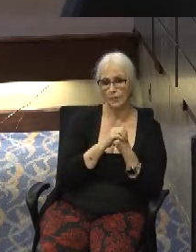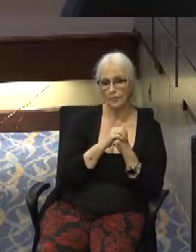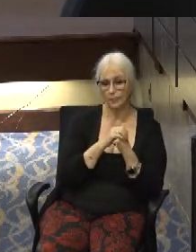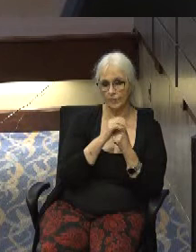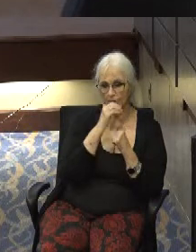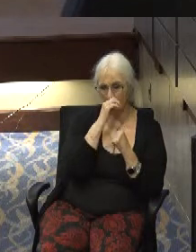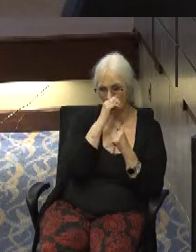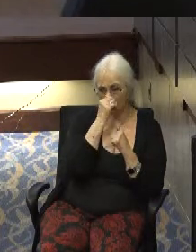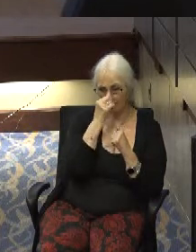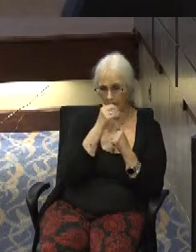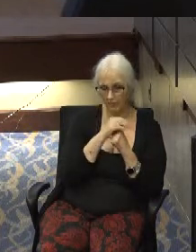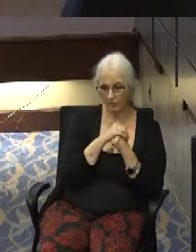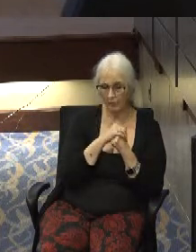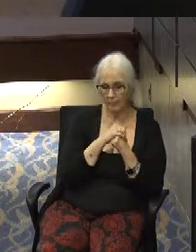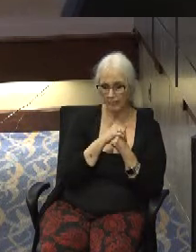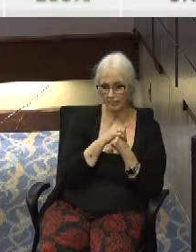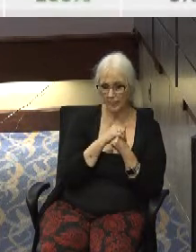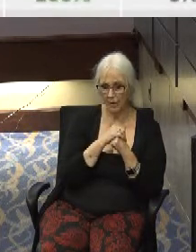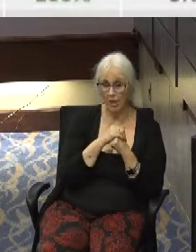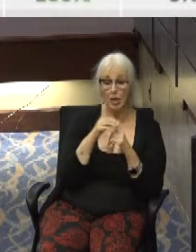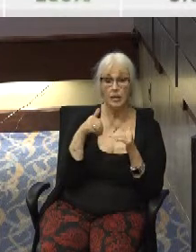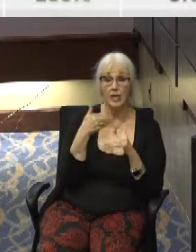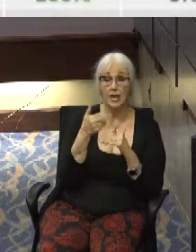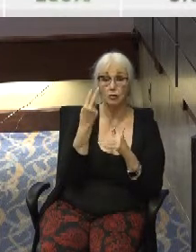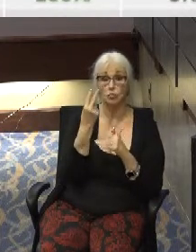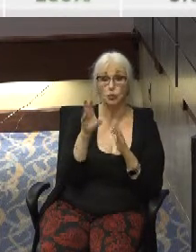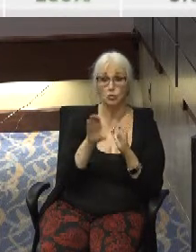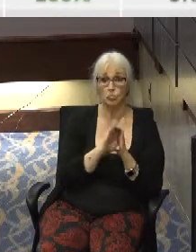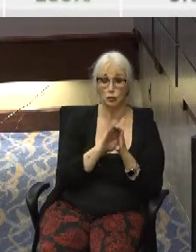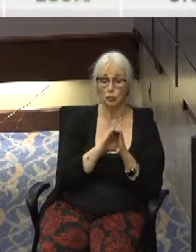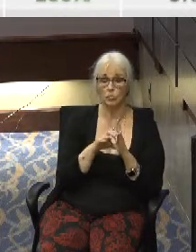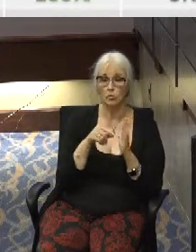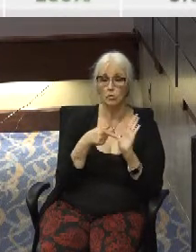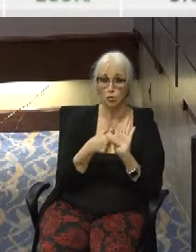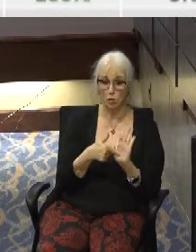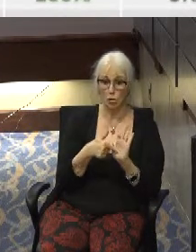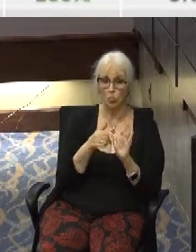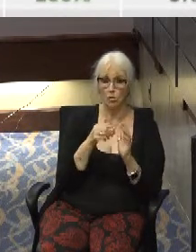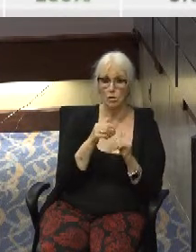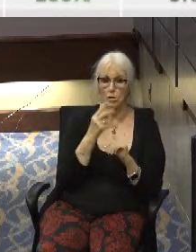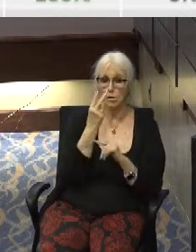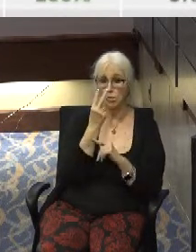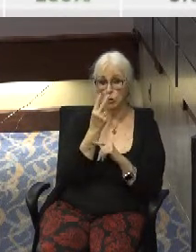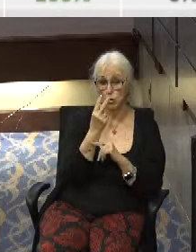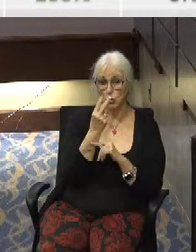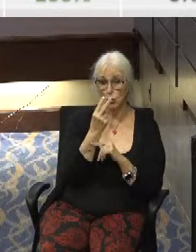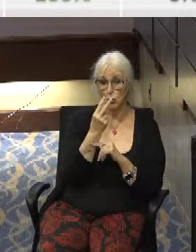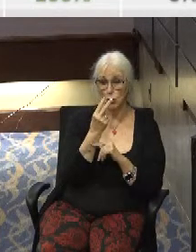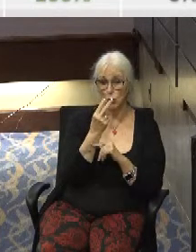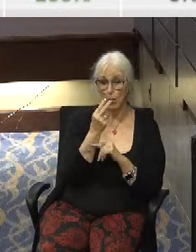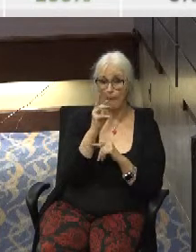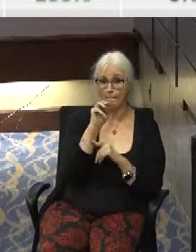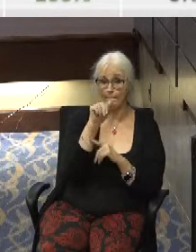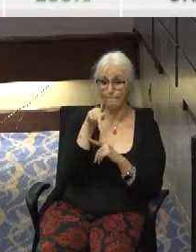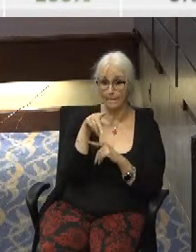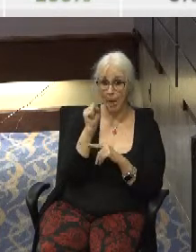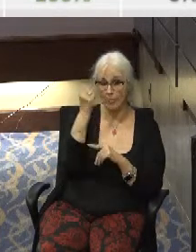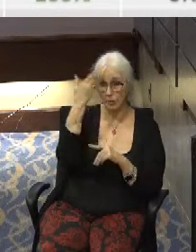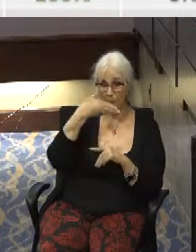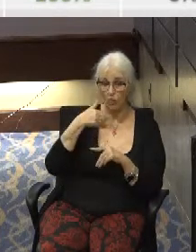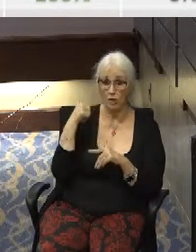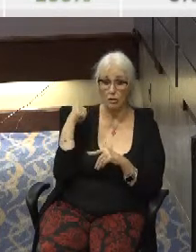All right. So the next two slides that I have to present to you you have two maps in front of you that show